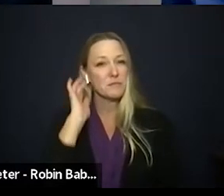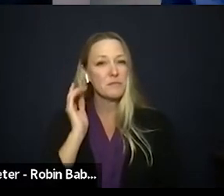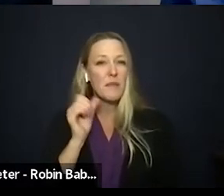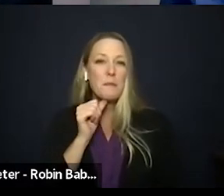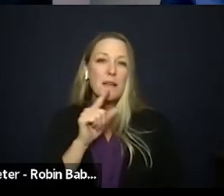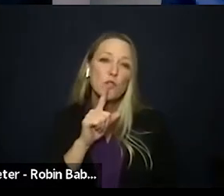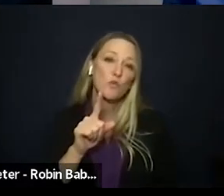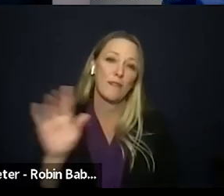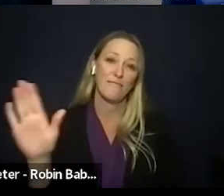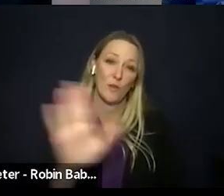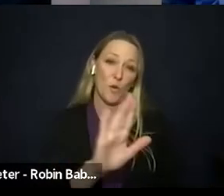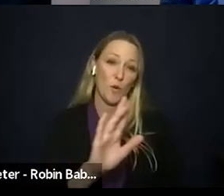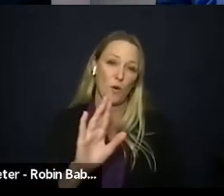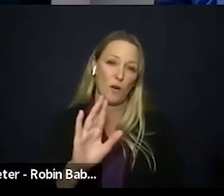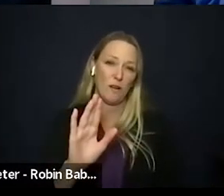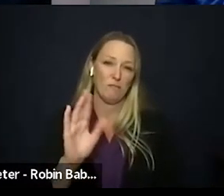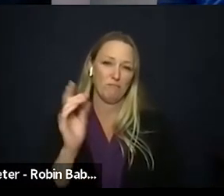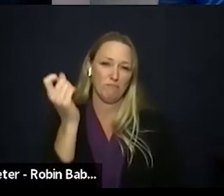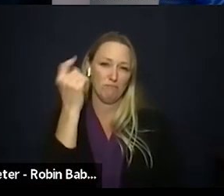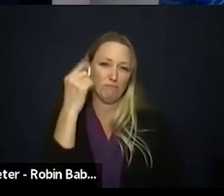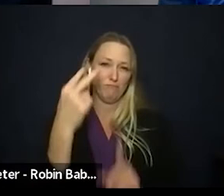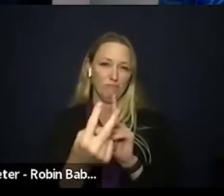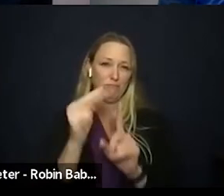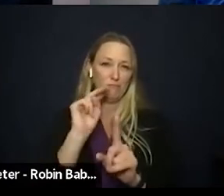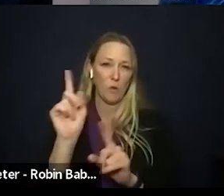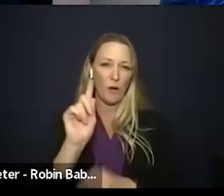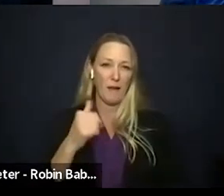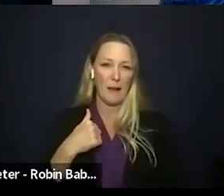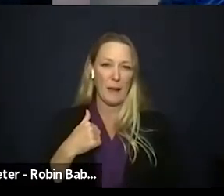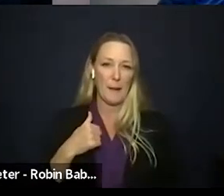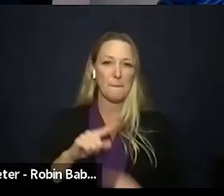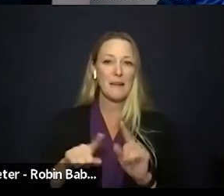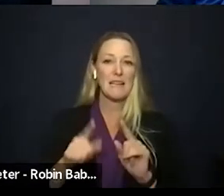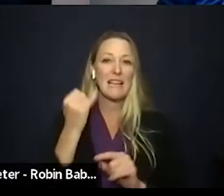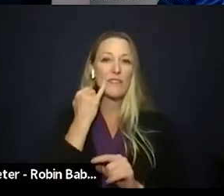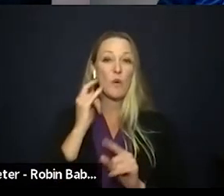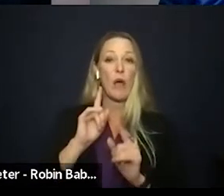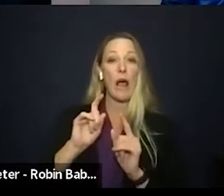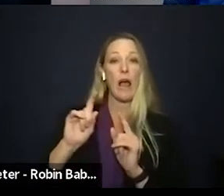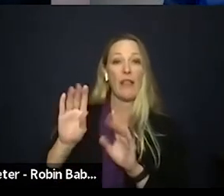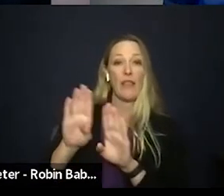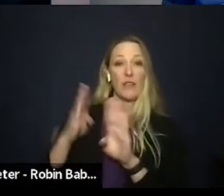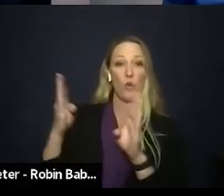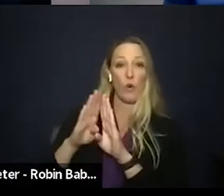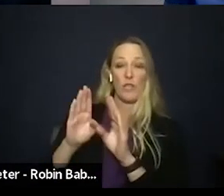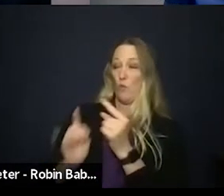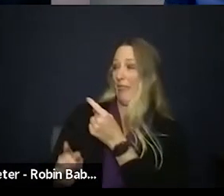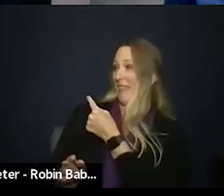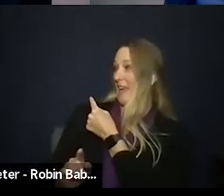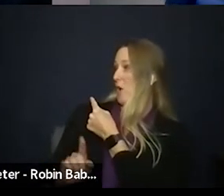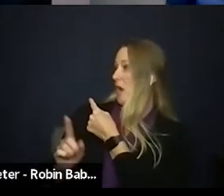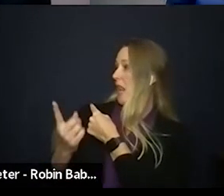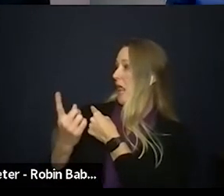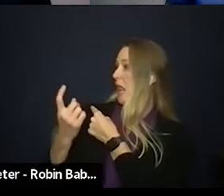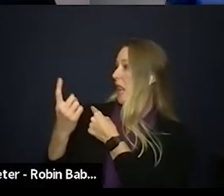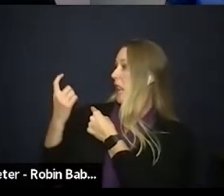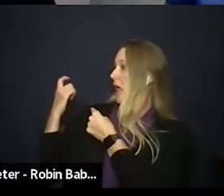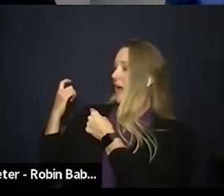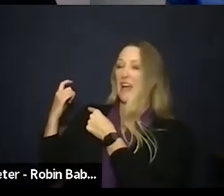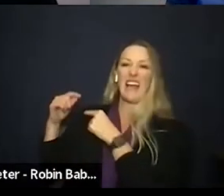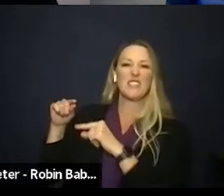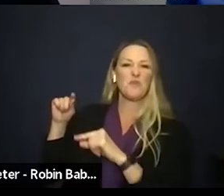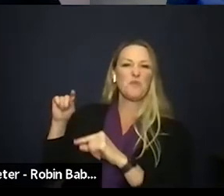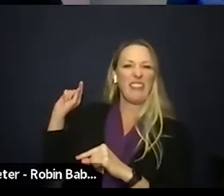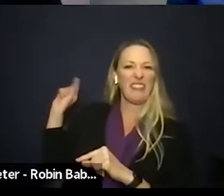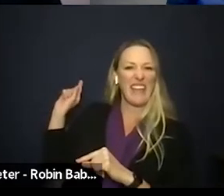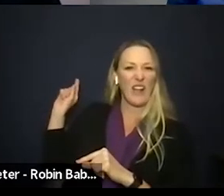perspective where i am in the conference room of our building and right out that door is where that building is and so it's just so exciting for us here